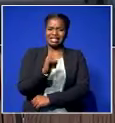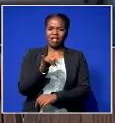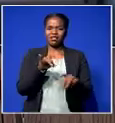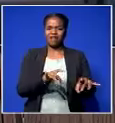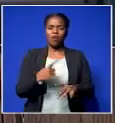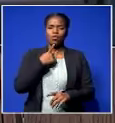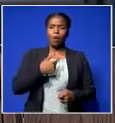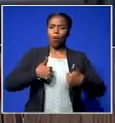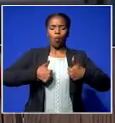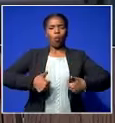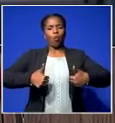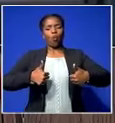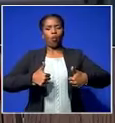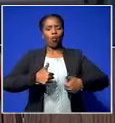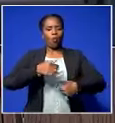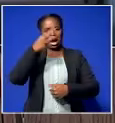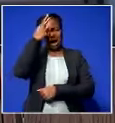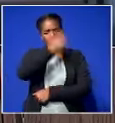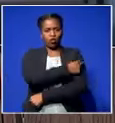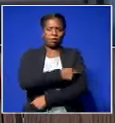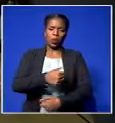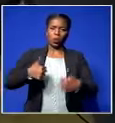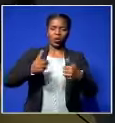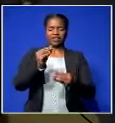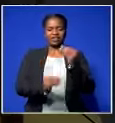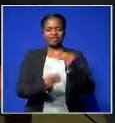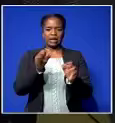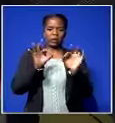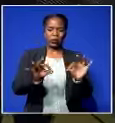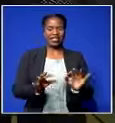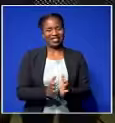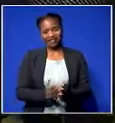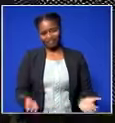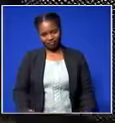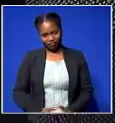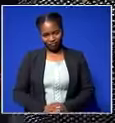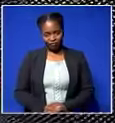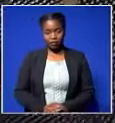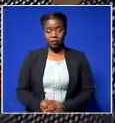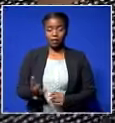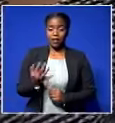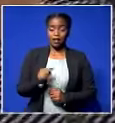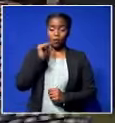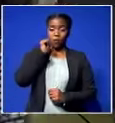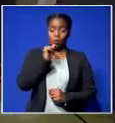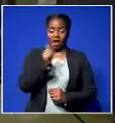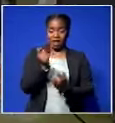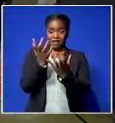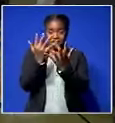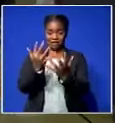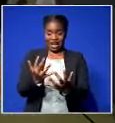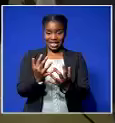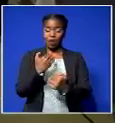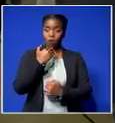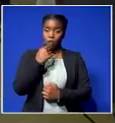and say the public healthcare system has now been fixed. He says the planned single fund model will help those